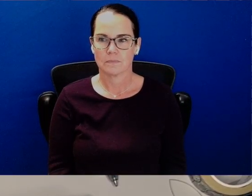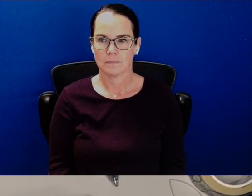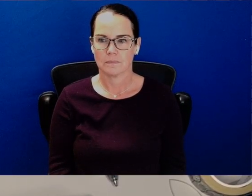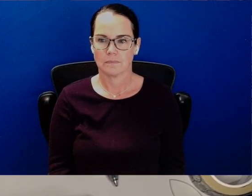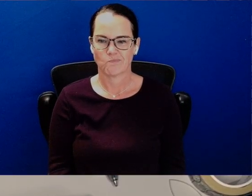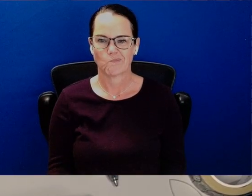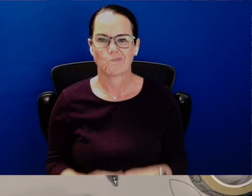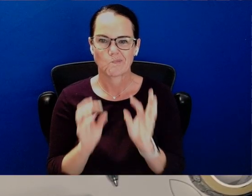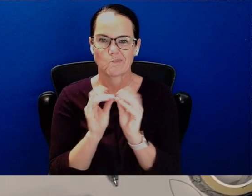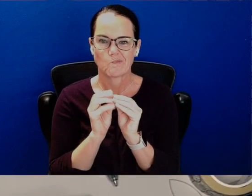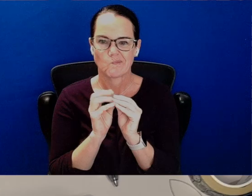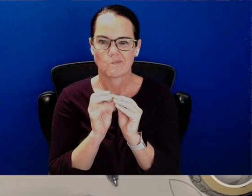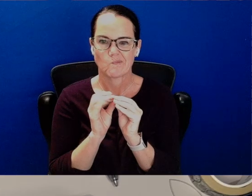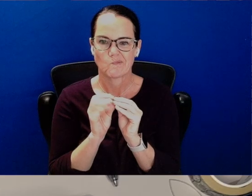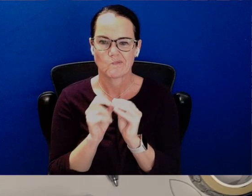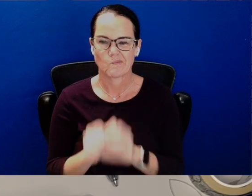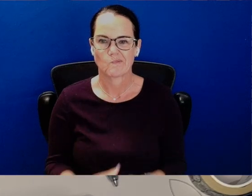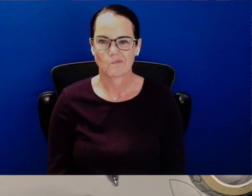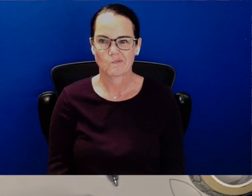Huh.